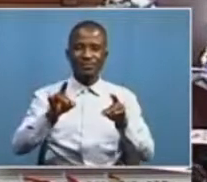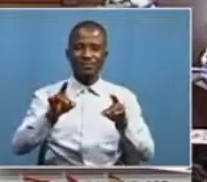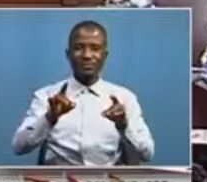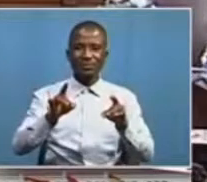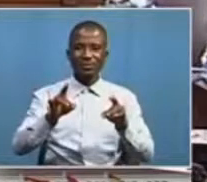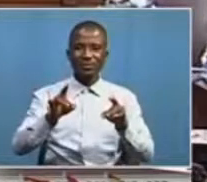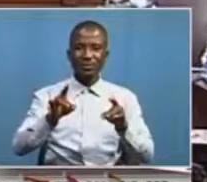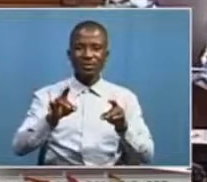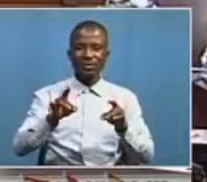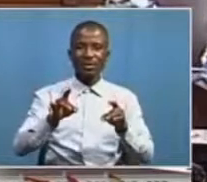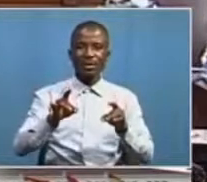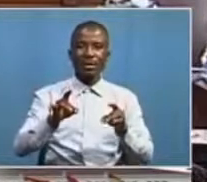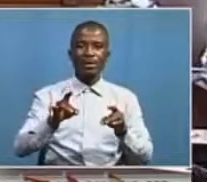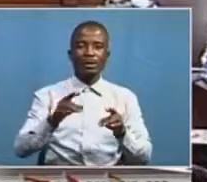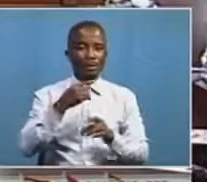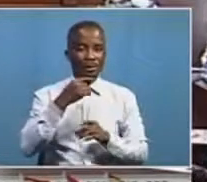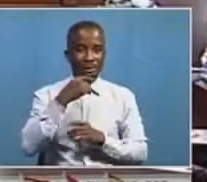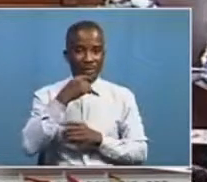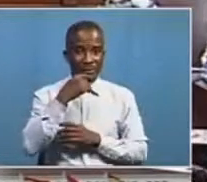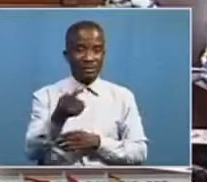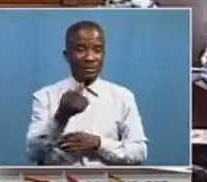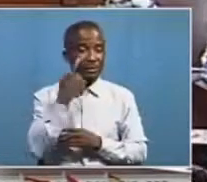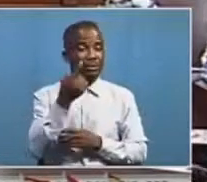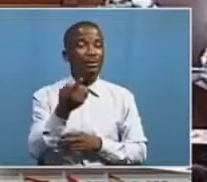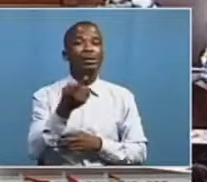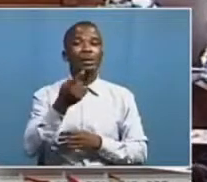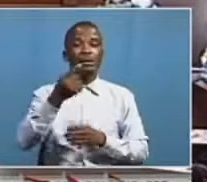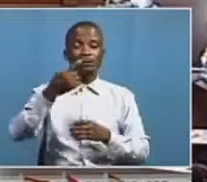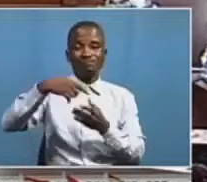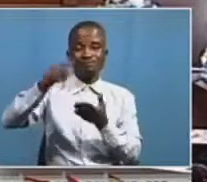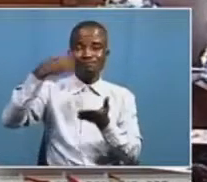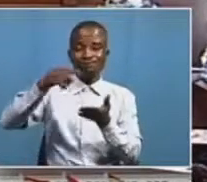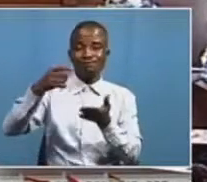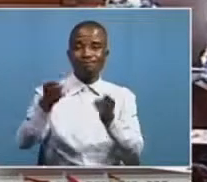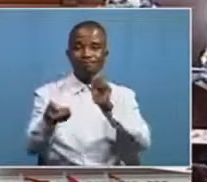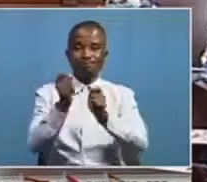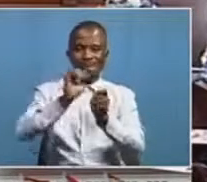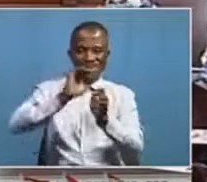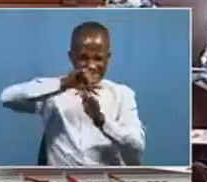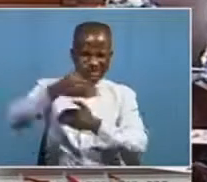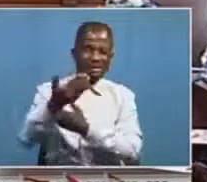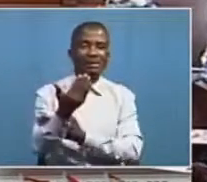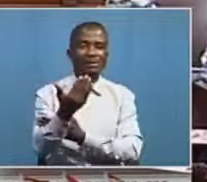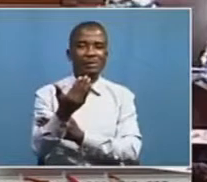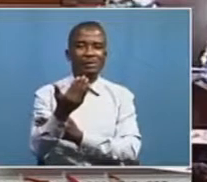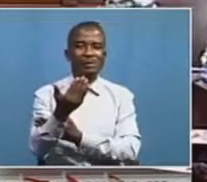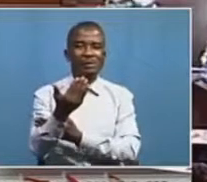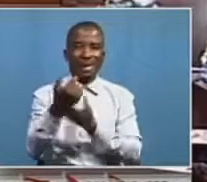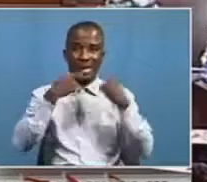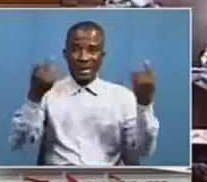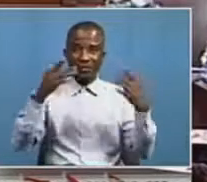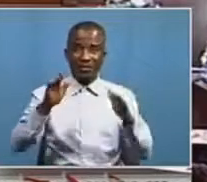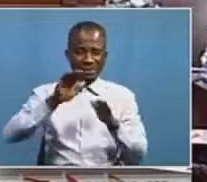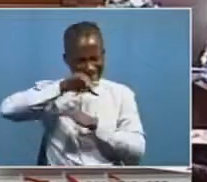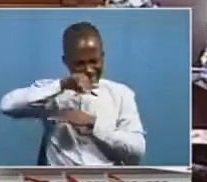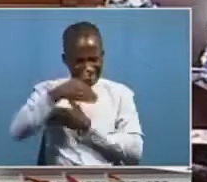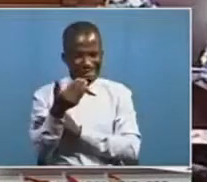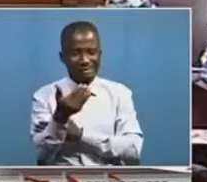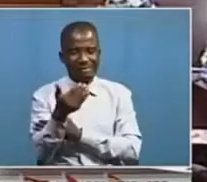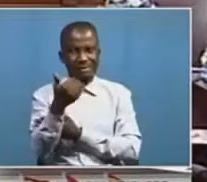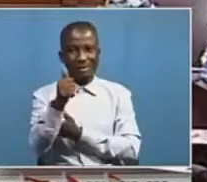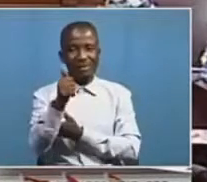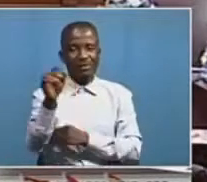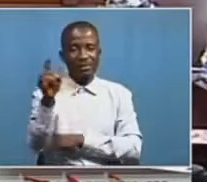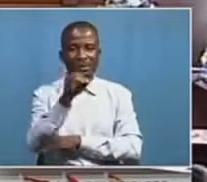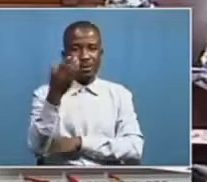evidence on record was that this error was corrected by the very next day after the declaration on the 10th of